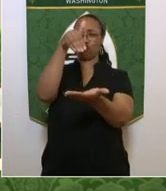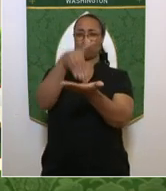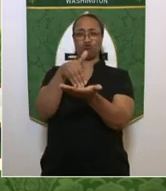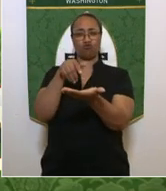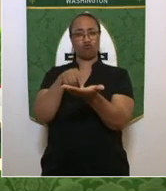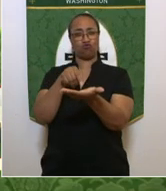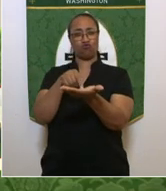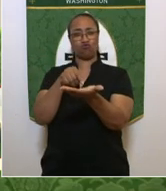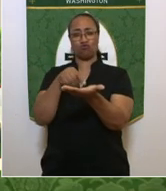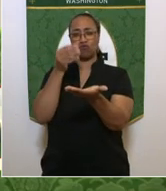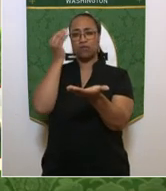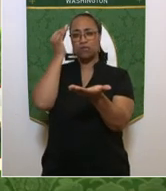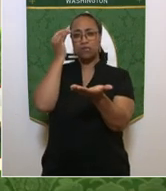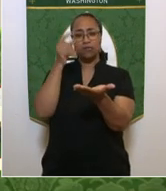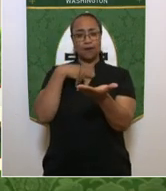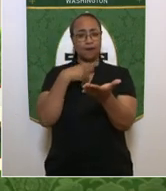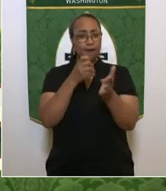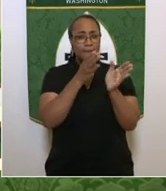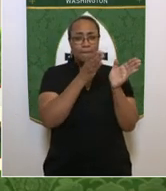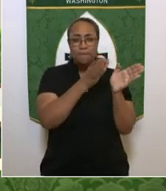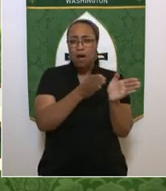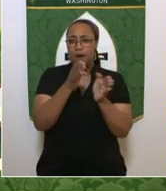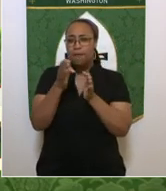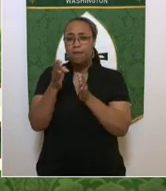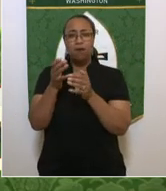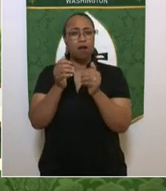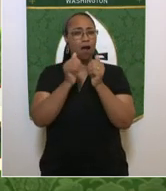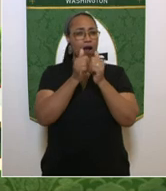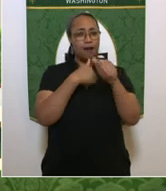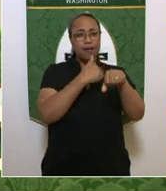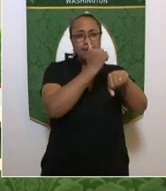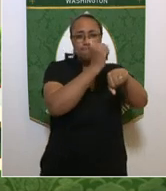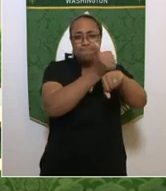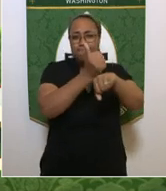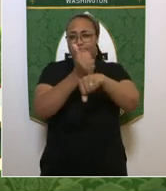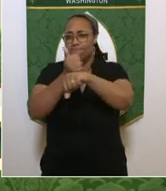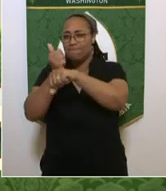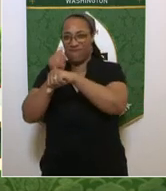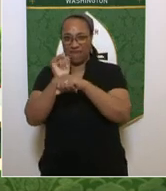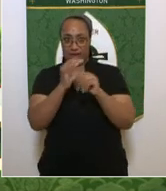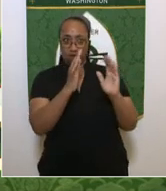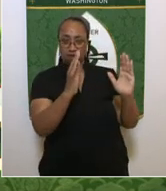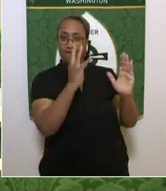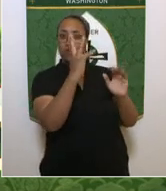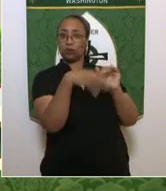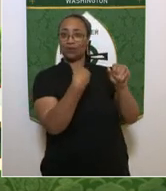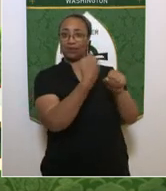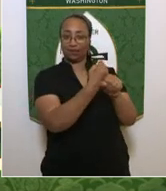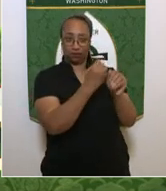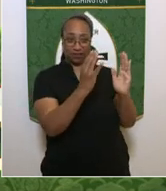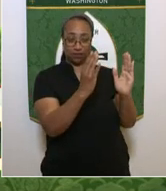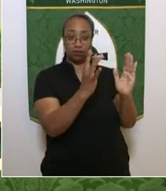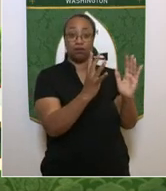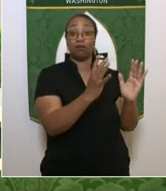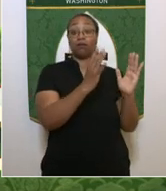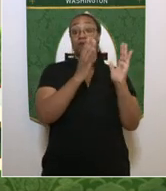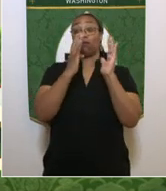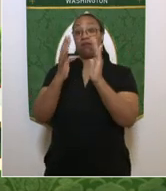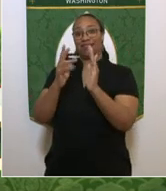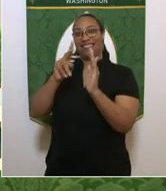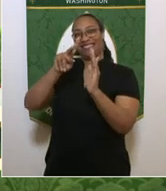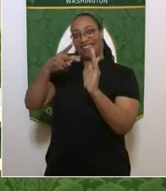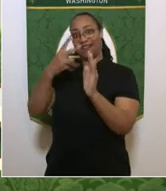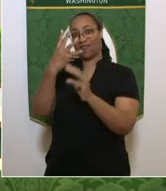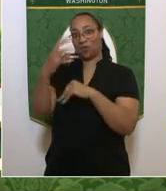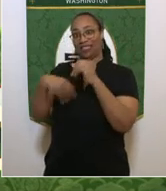do. Our second 4 years was really focused on how we grow as a city, because we have enjoyed